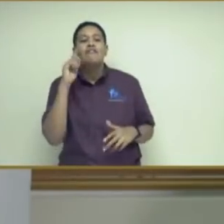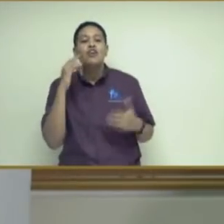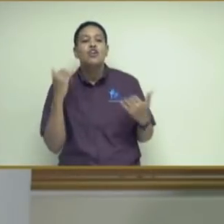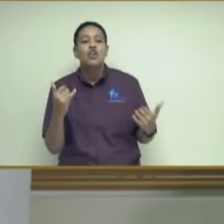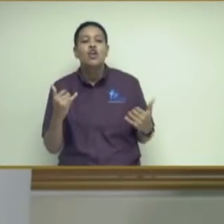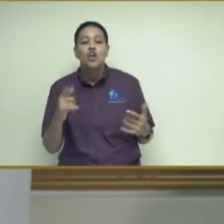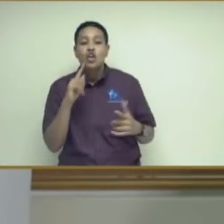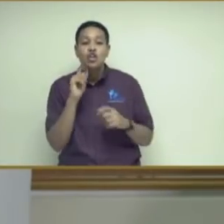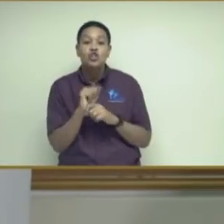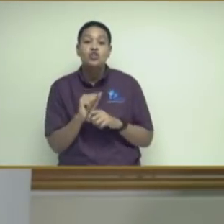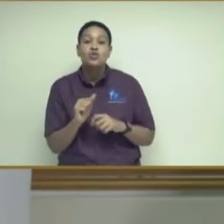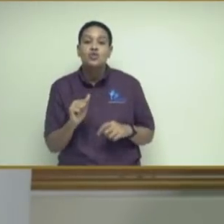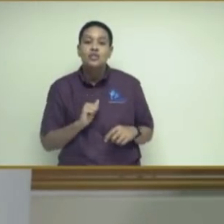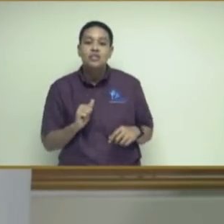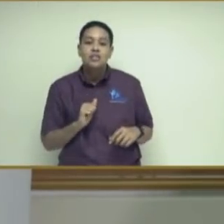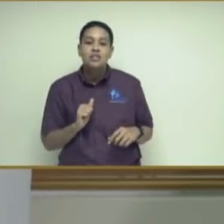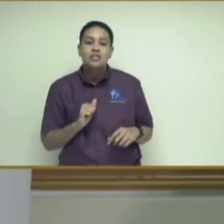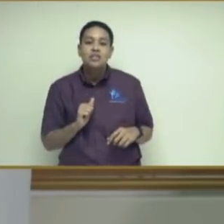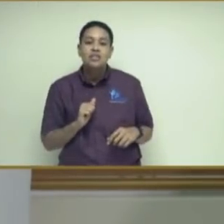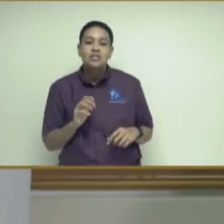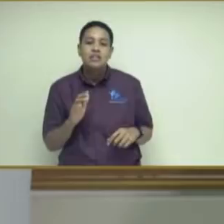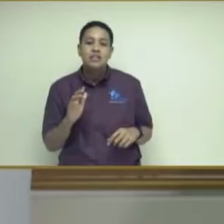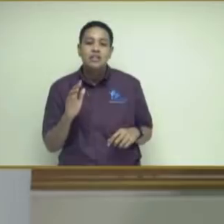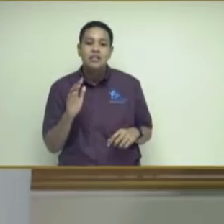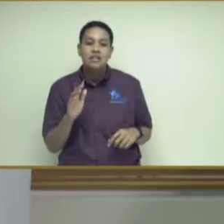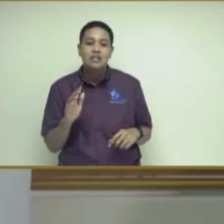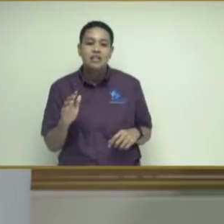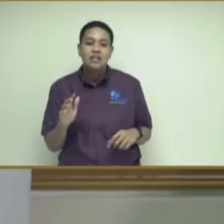because the truth is that I was skipped on Sunday.